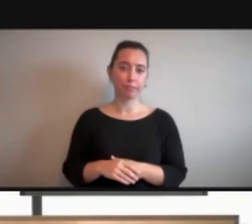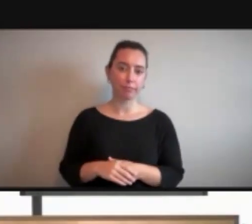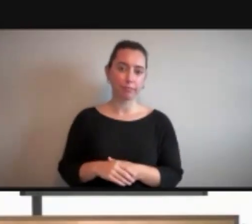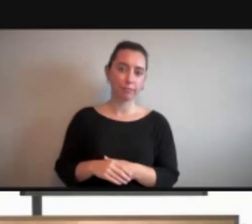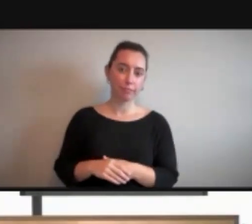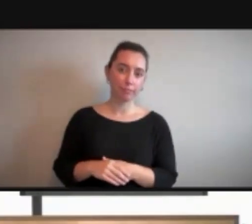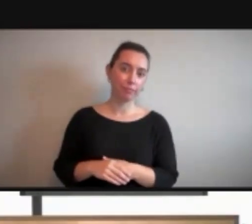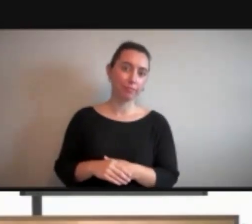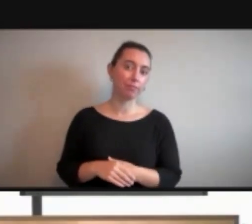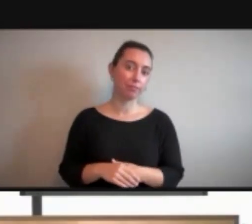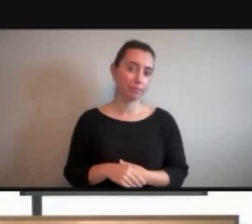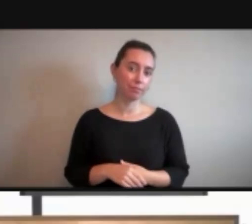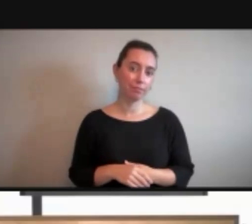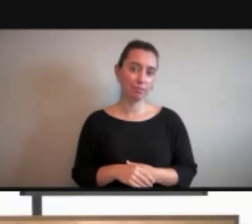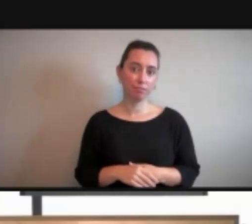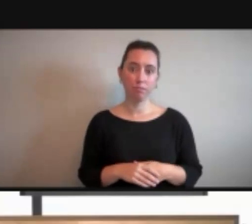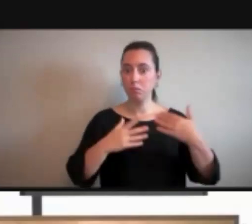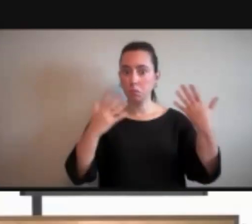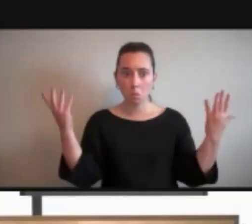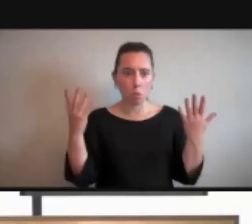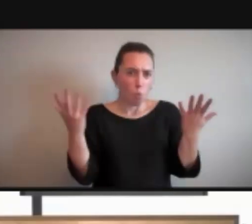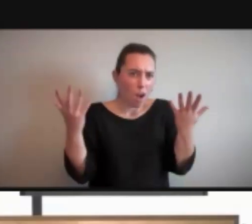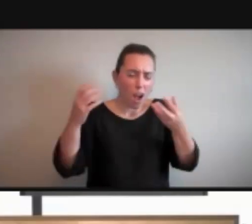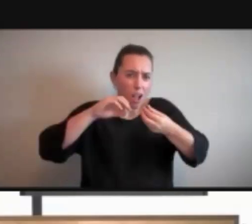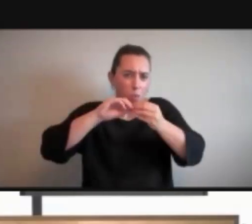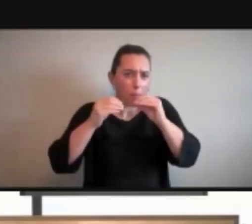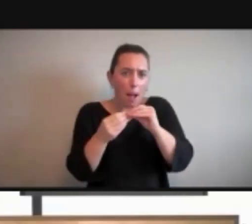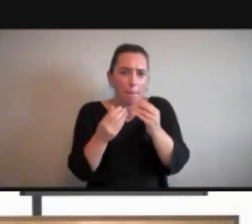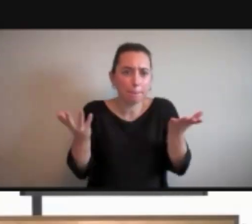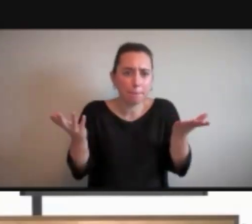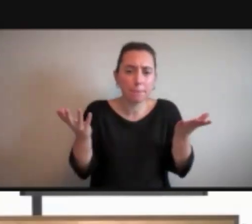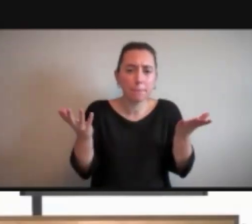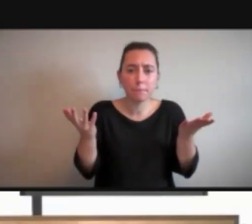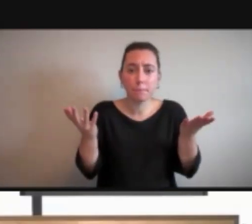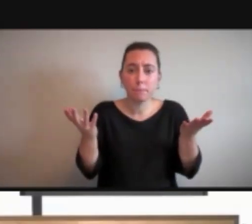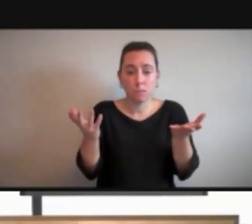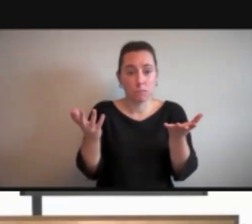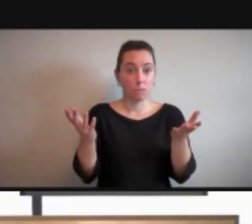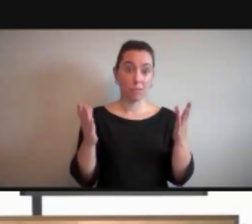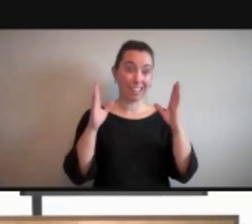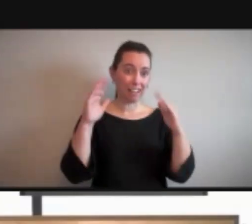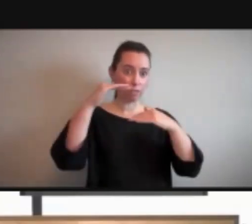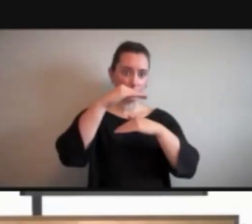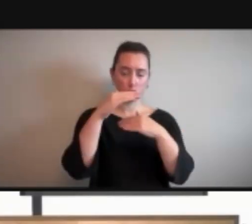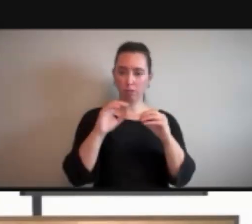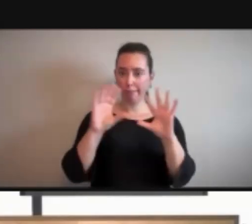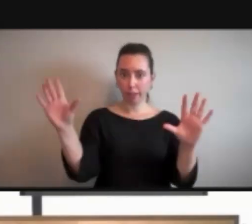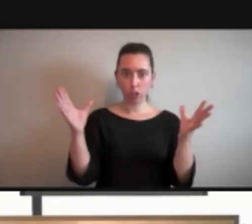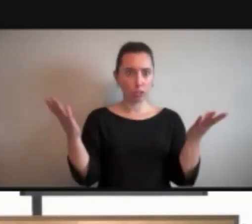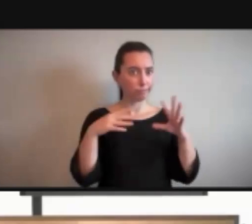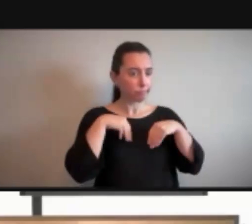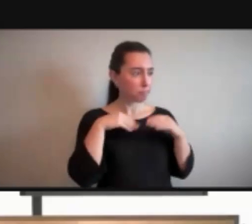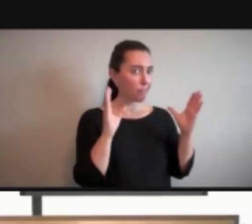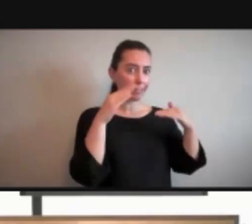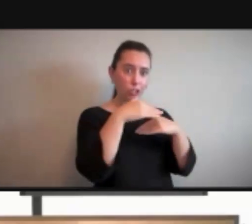So, what are the issues we are having? Because the definition is quite clear and I think there's no problem there. But